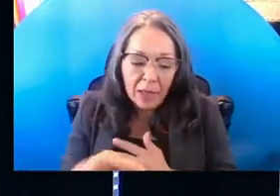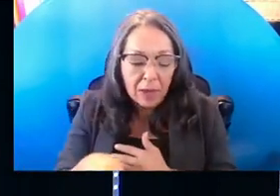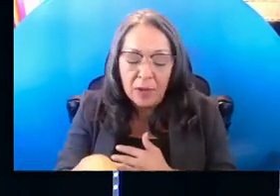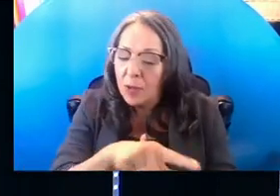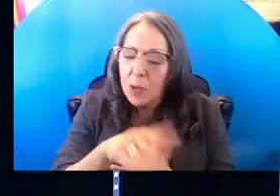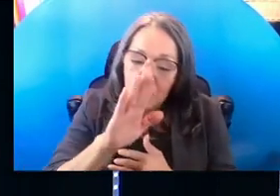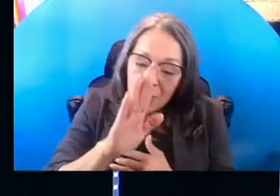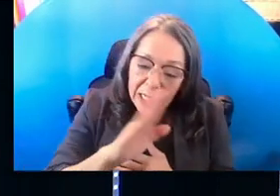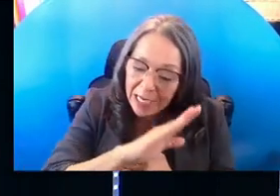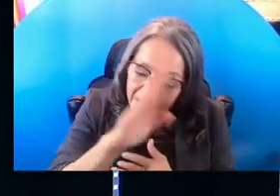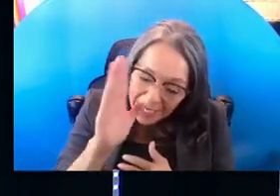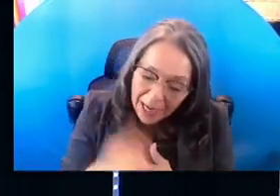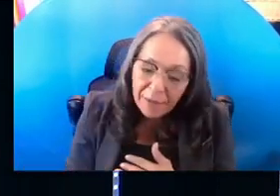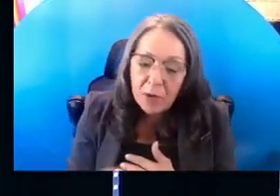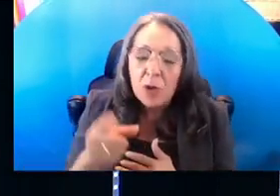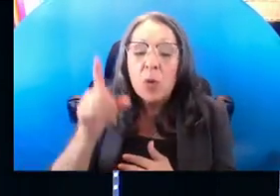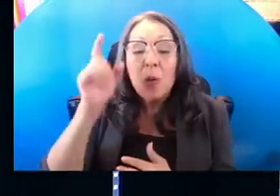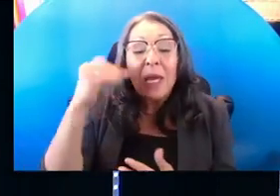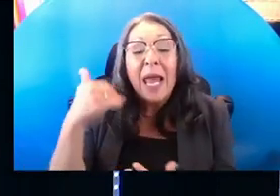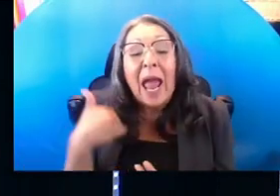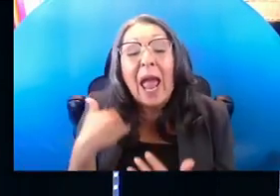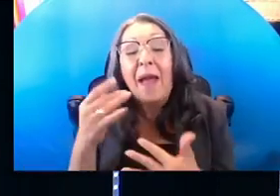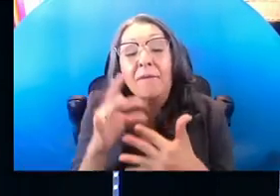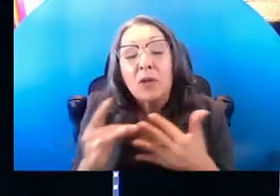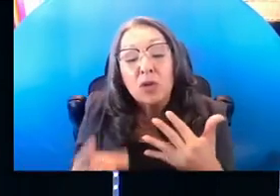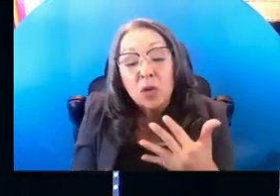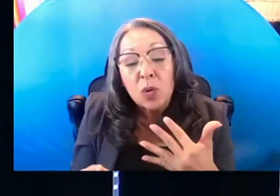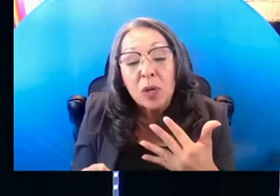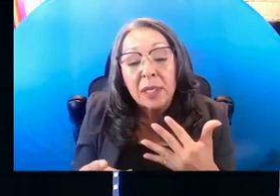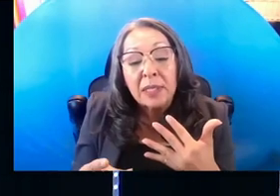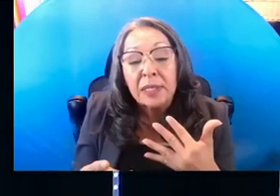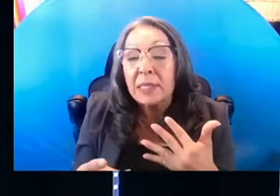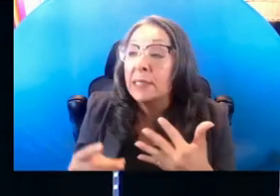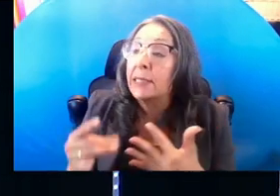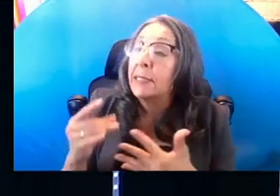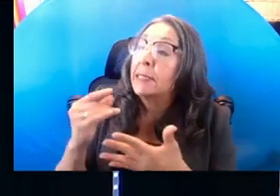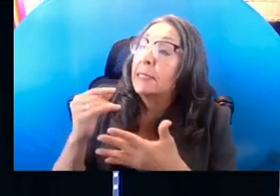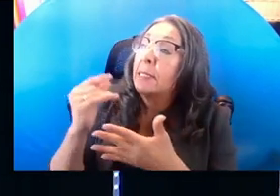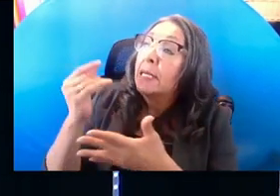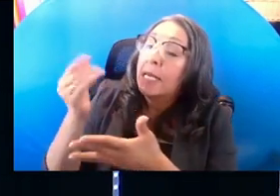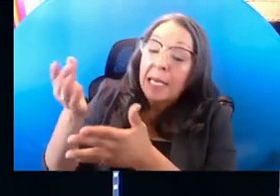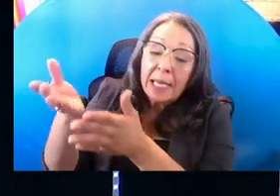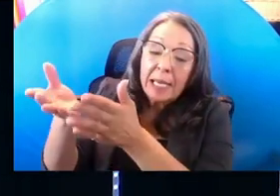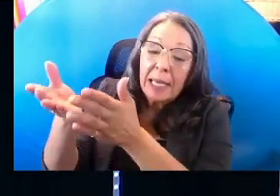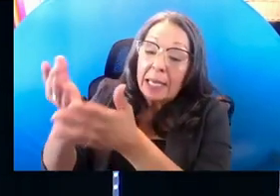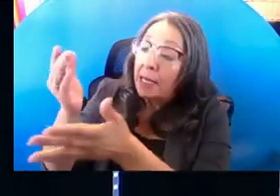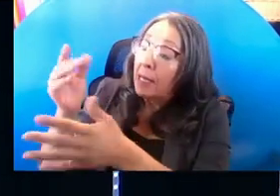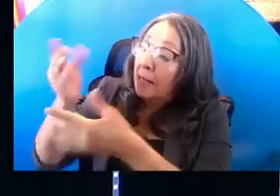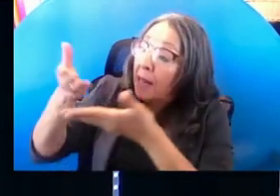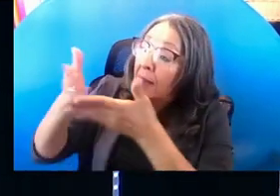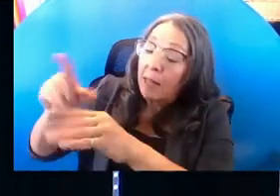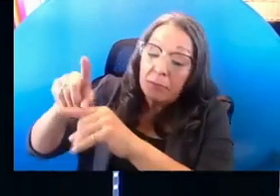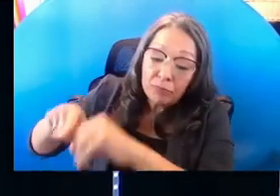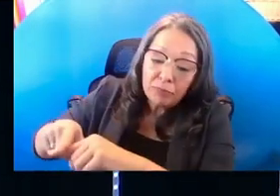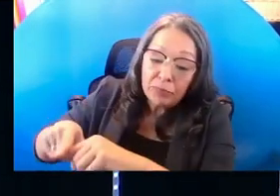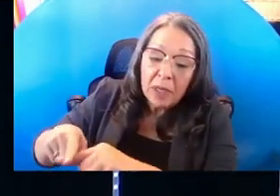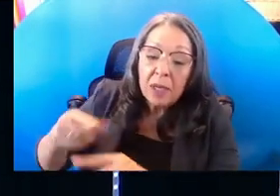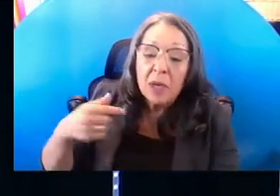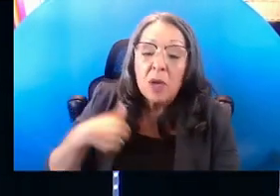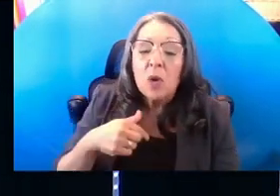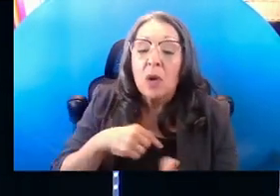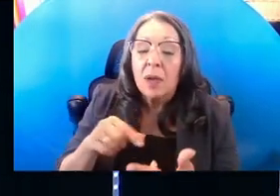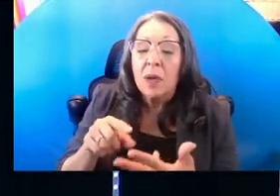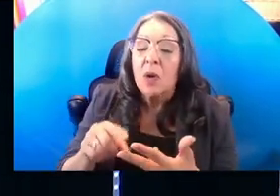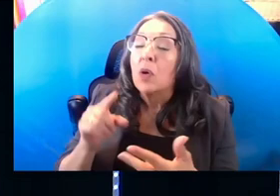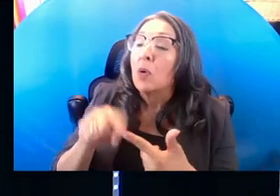have that choice and we got to get to know him to help us to rely on him. So again, first point, God is working in us. Second point is we can rely on